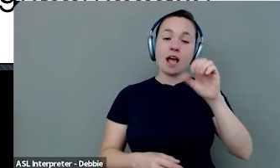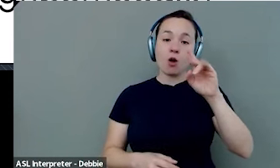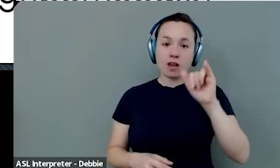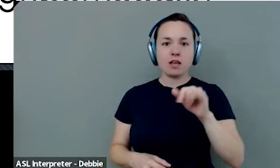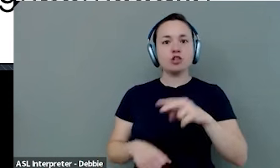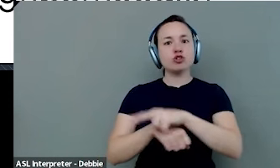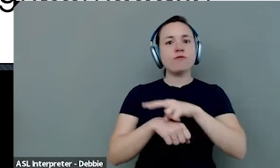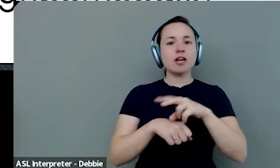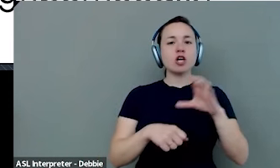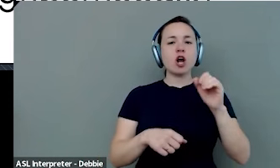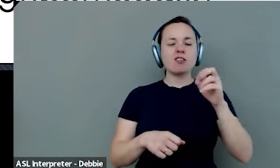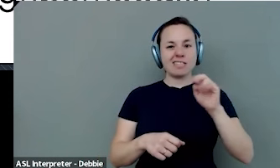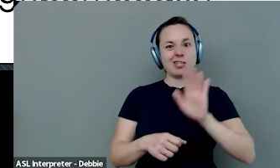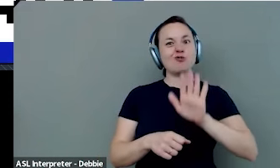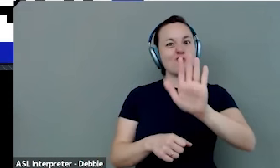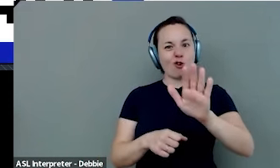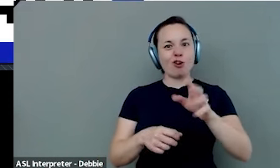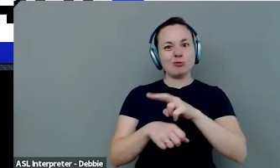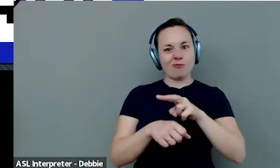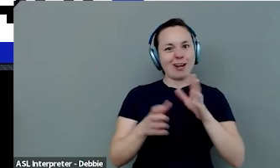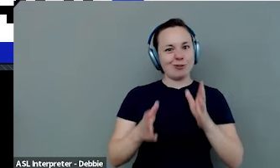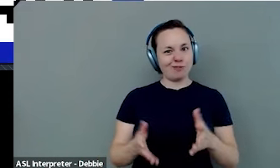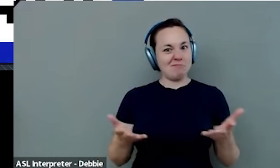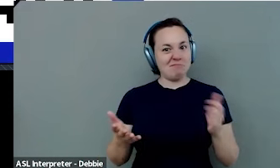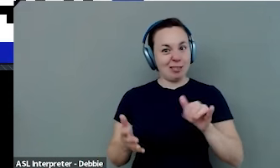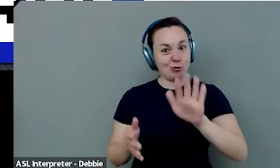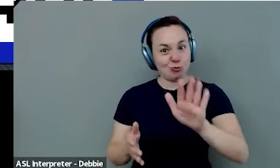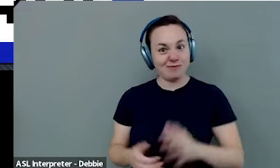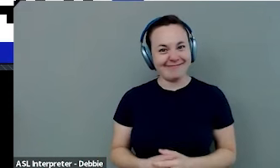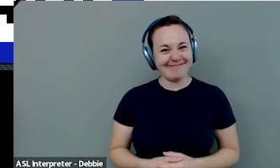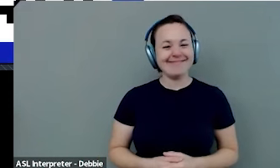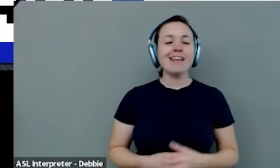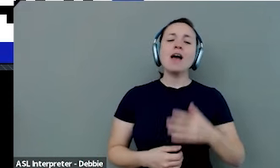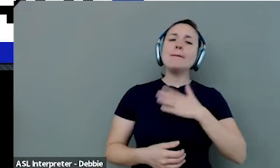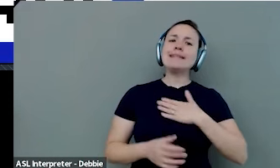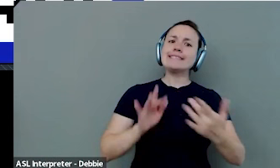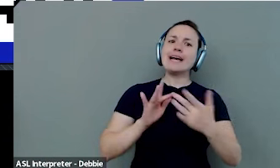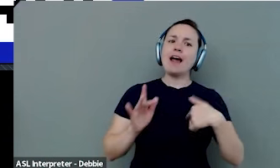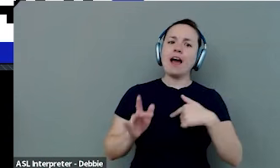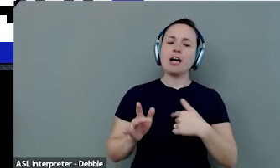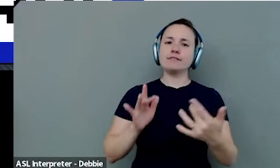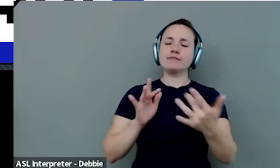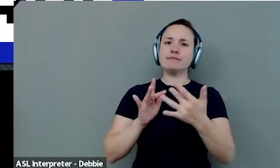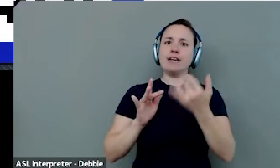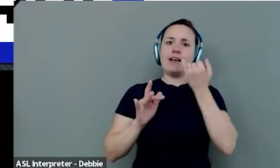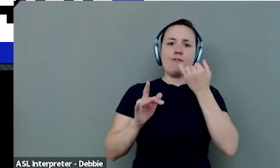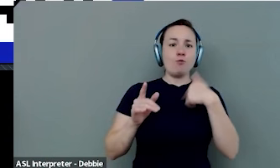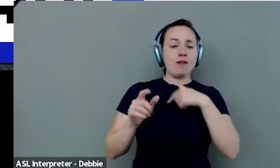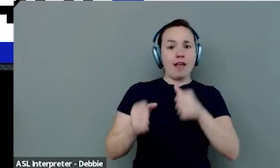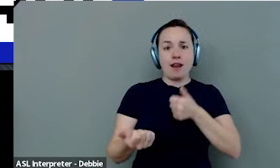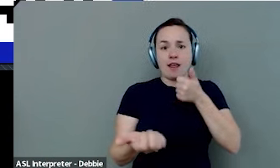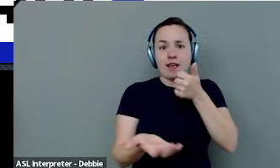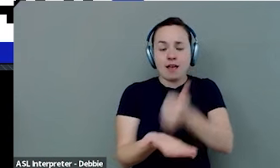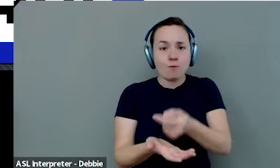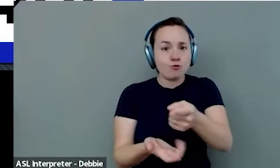your supervisor. And if we could go to the next slide. Please contact us, reach out to us if we can ever be of assistance to